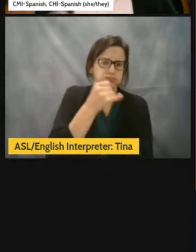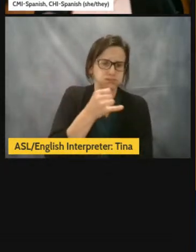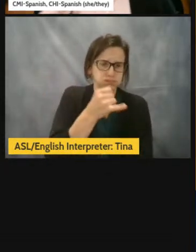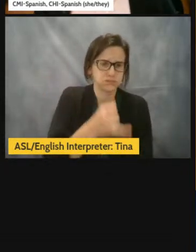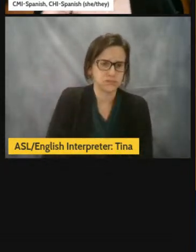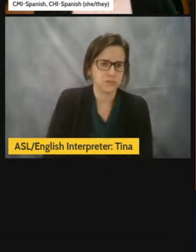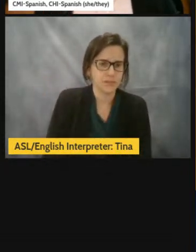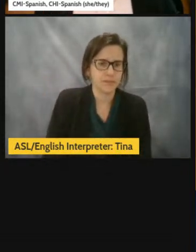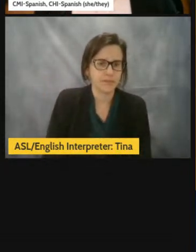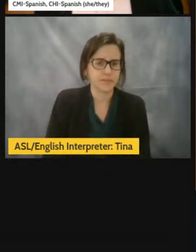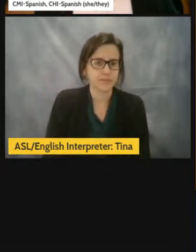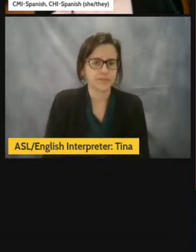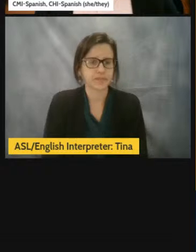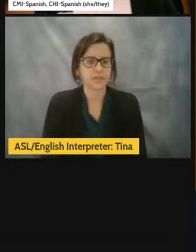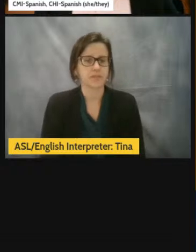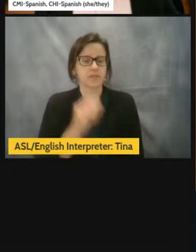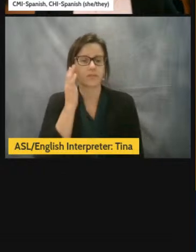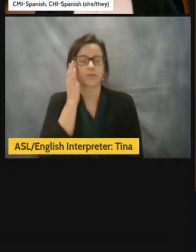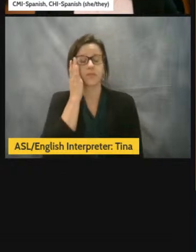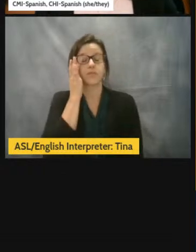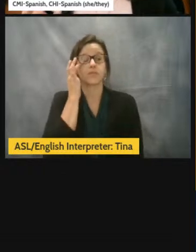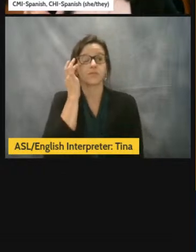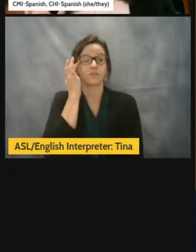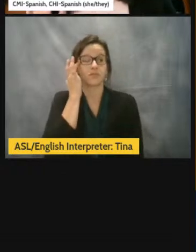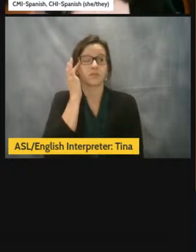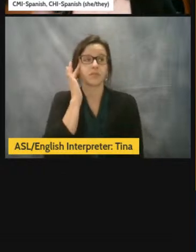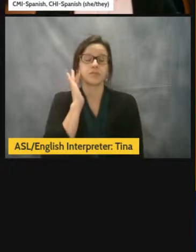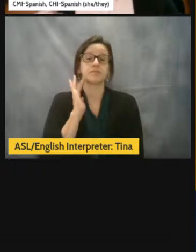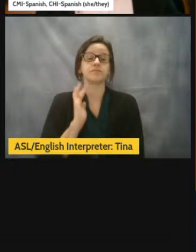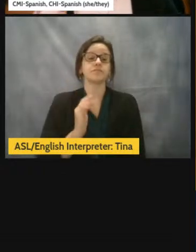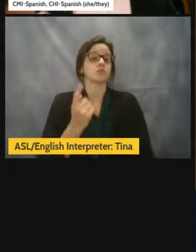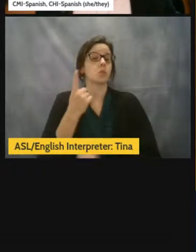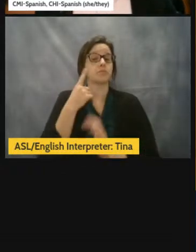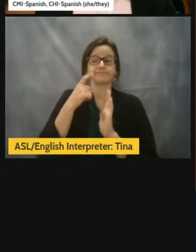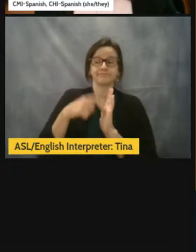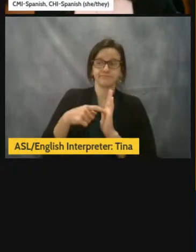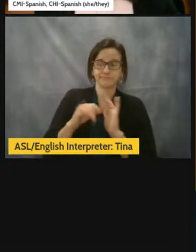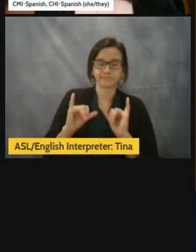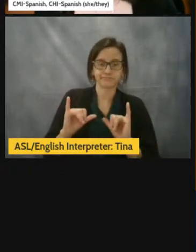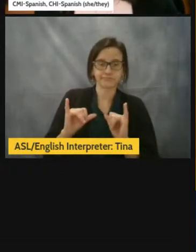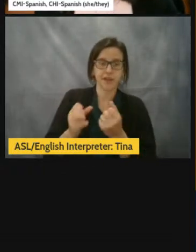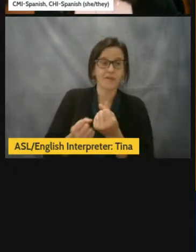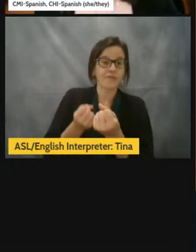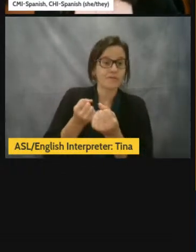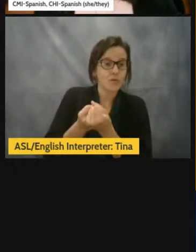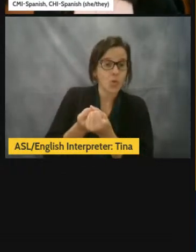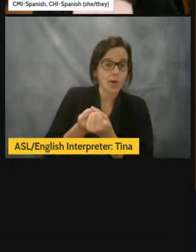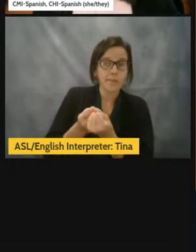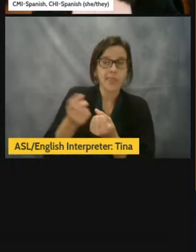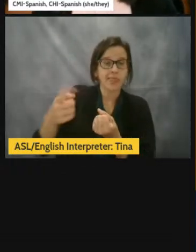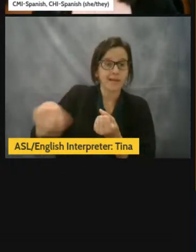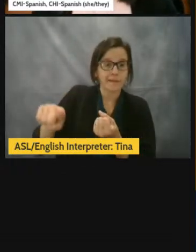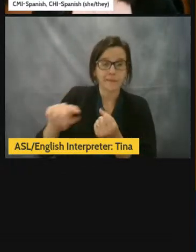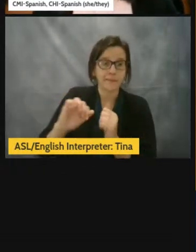So one thing that people have found is that affirming LGBTQ youths by using